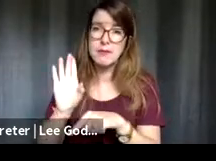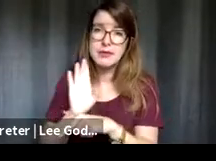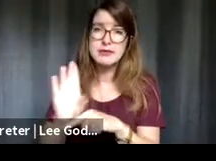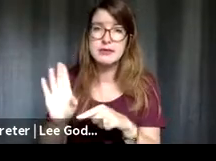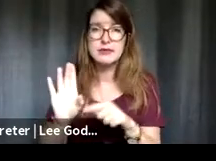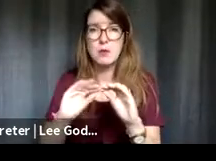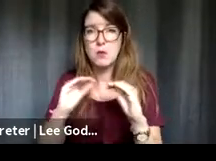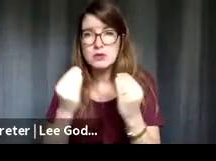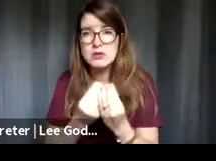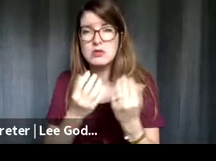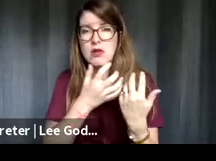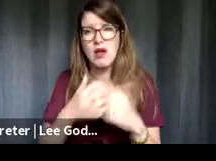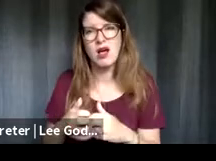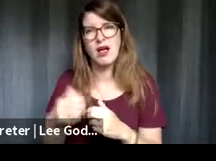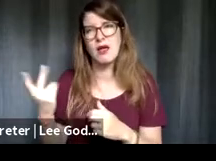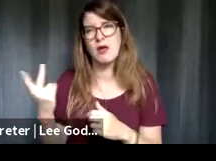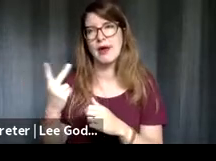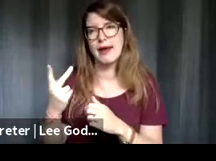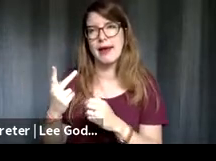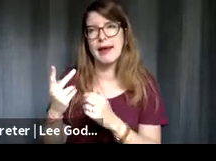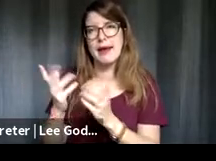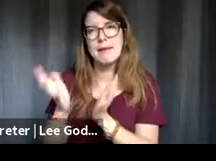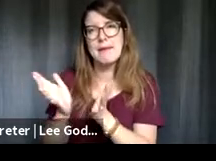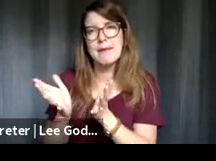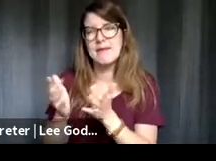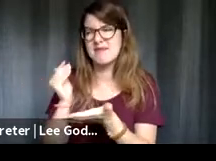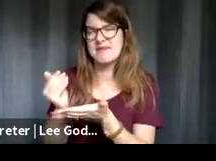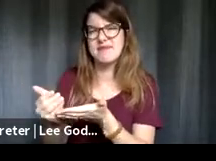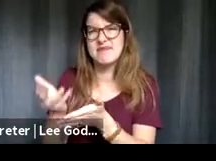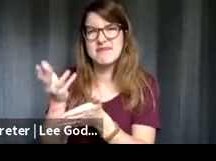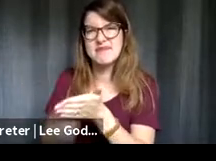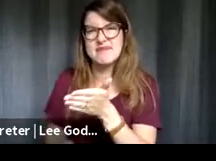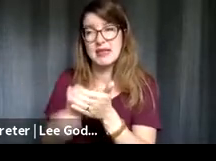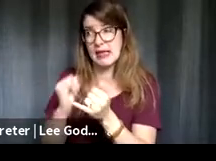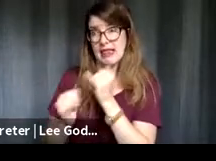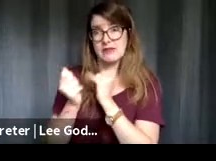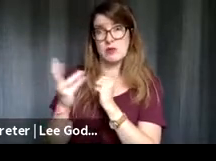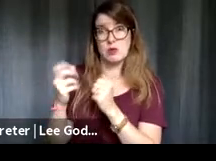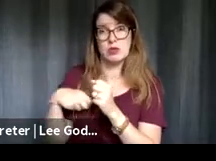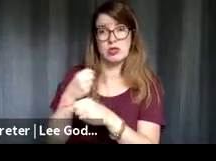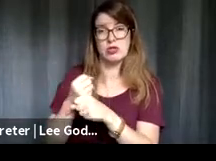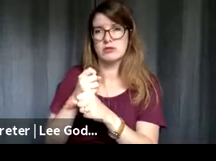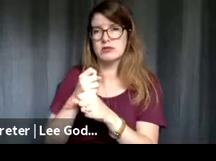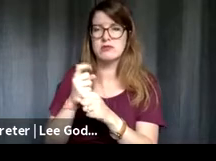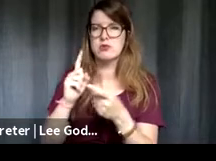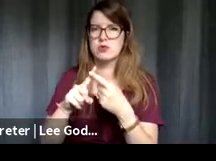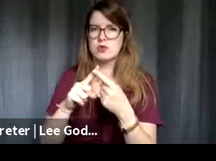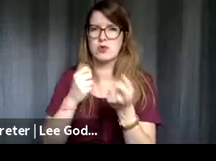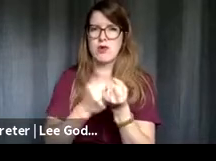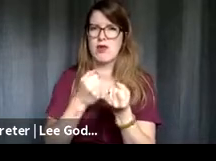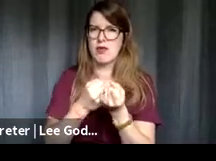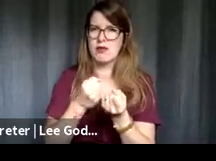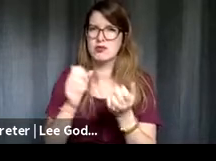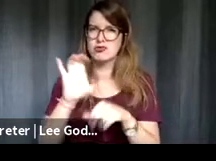And I had some time with him near the end of his life because he devoted the last years to helping church leaders. And here's what he said,